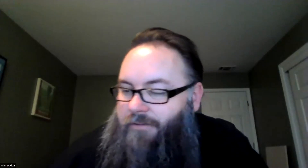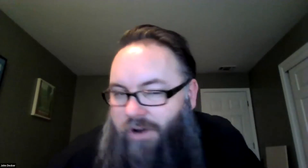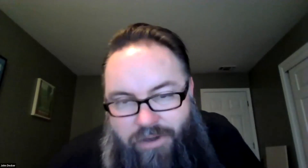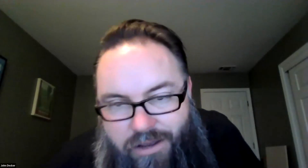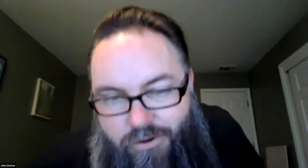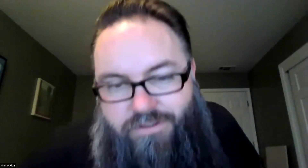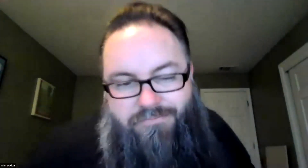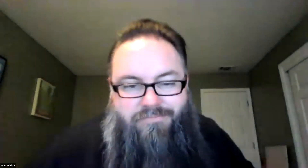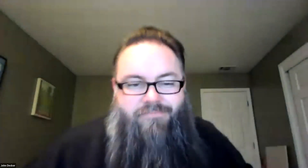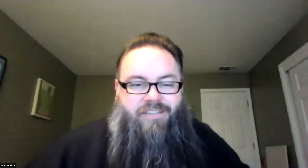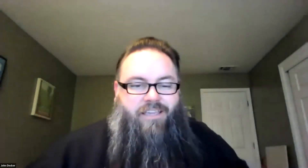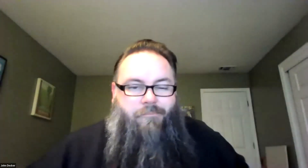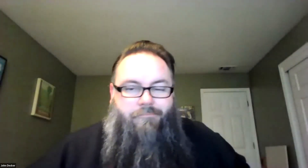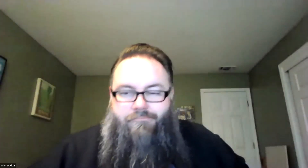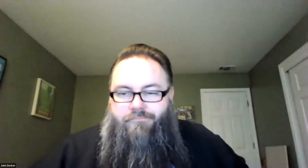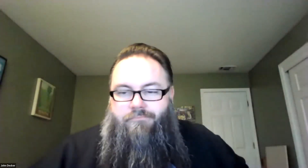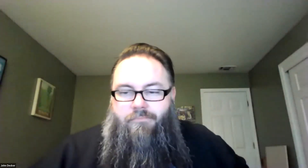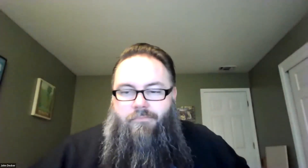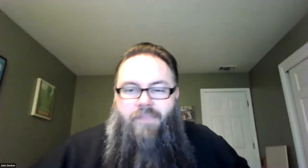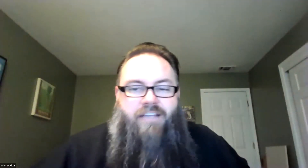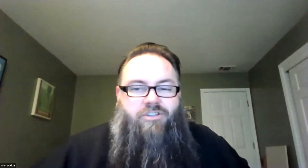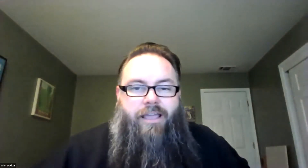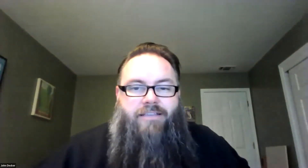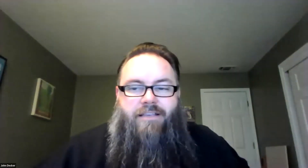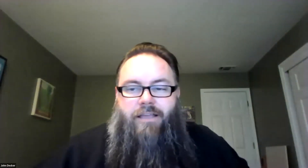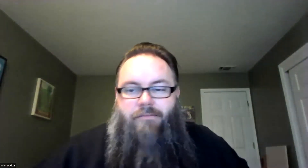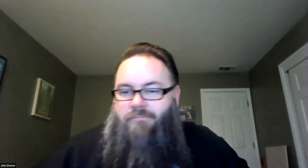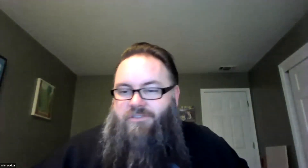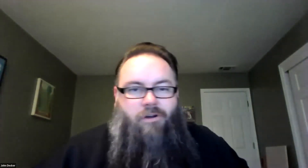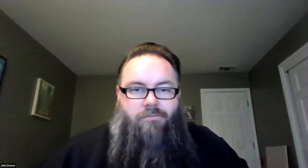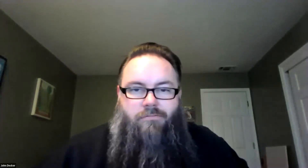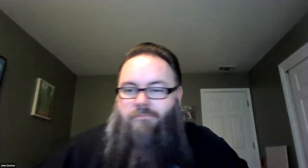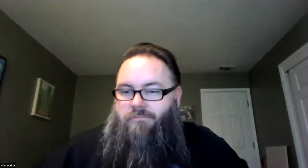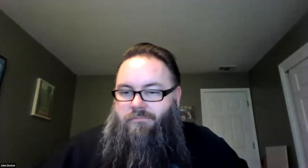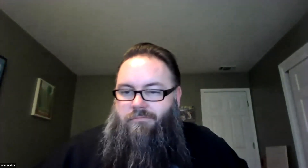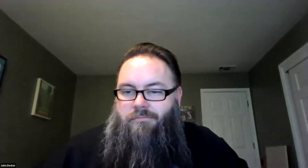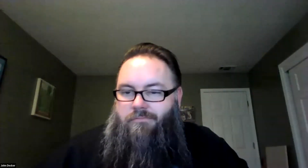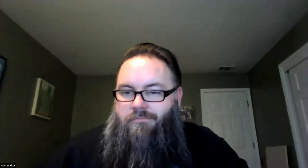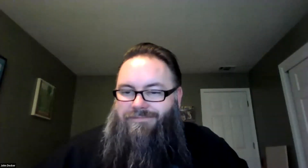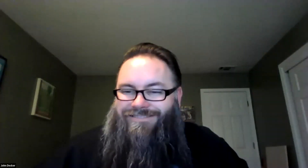have a great weekend, folks. Take care. National ASL Day tomorrow.